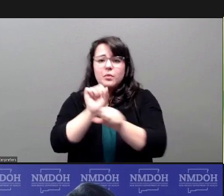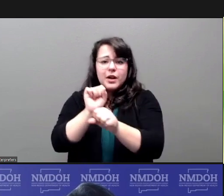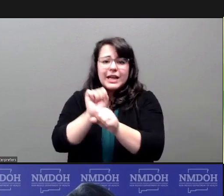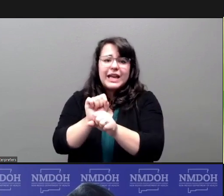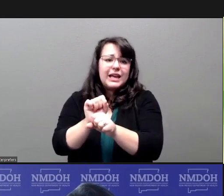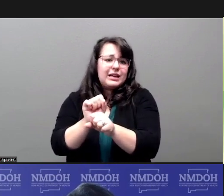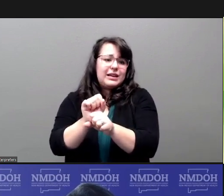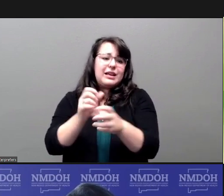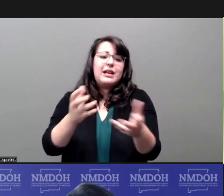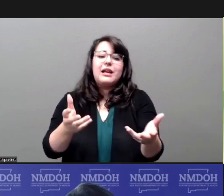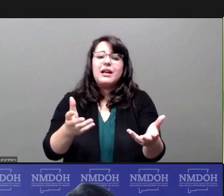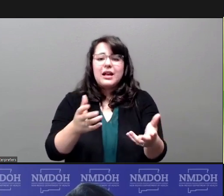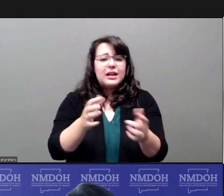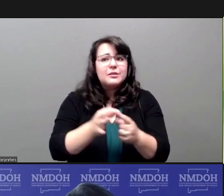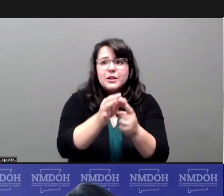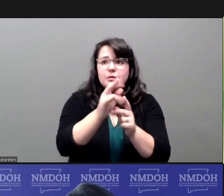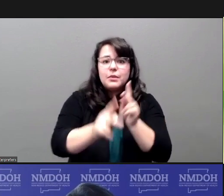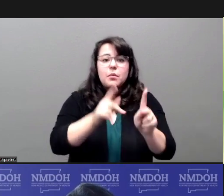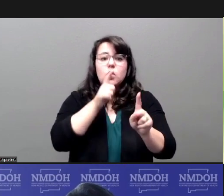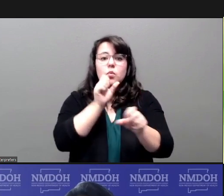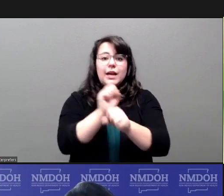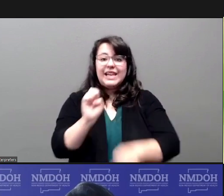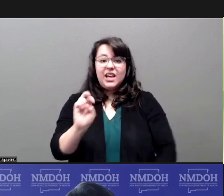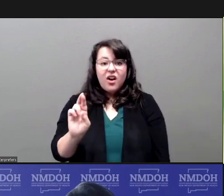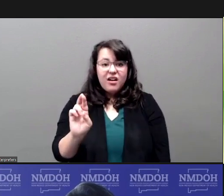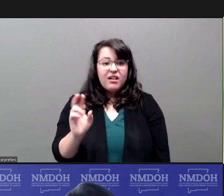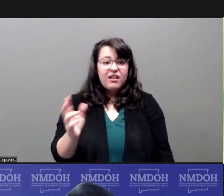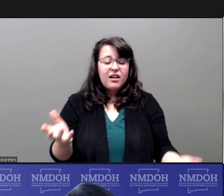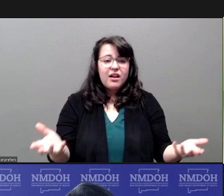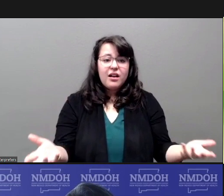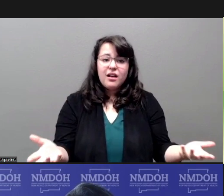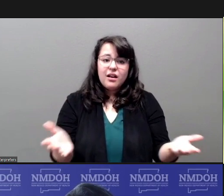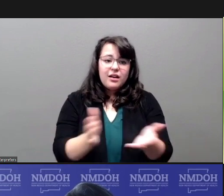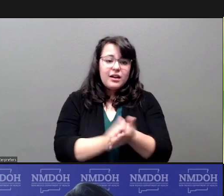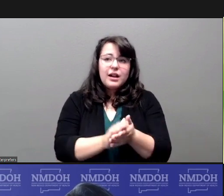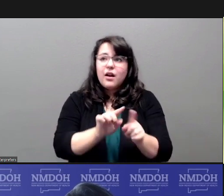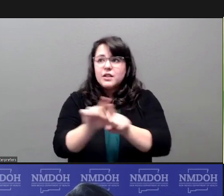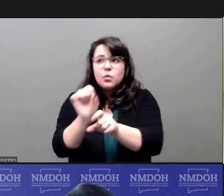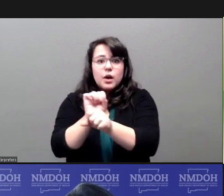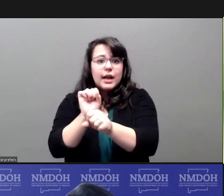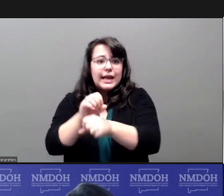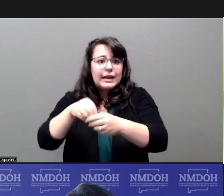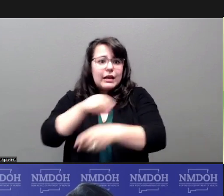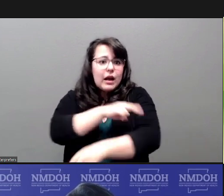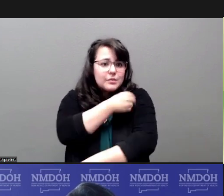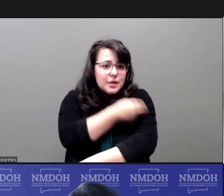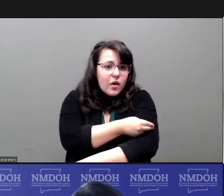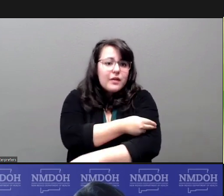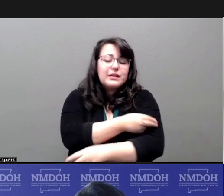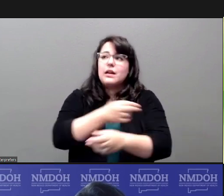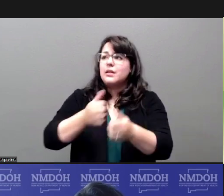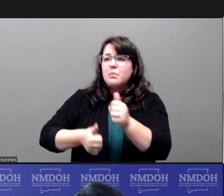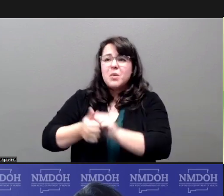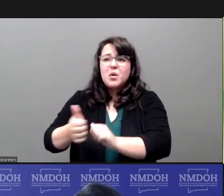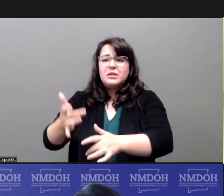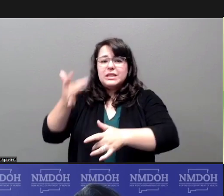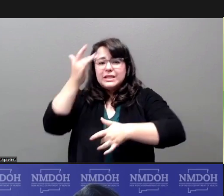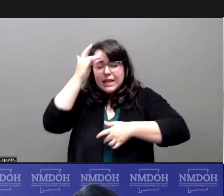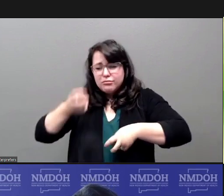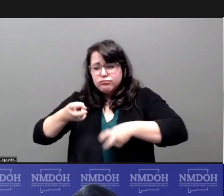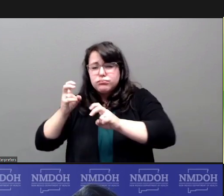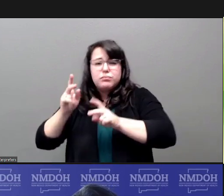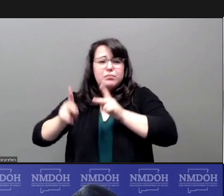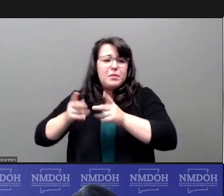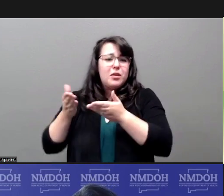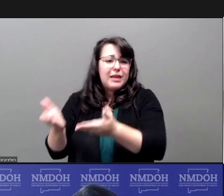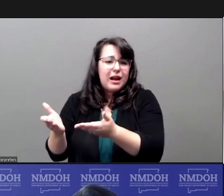particularly folks in emergency rooms and working in hospitals where the sickest patients are. We've had